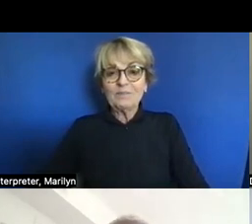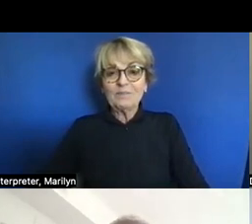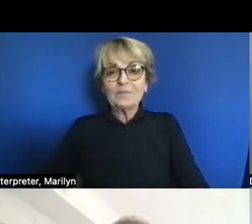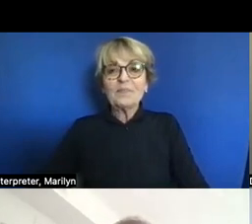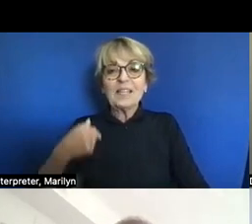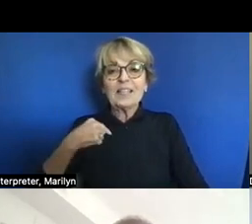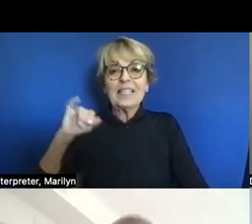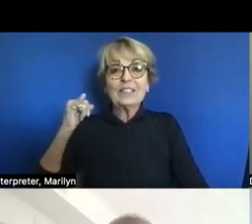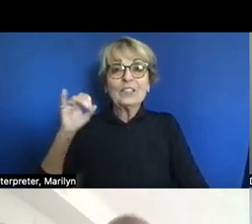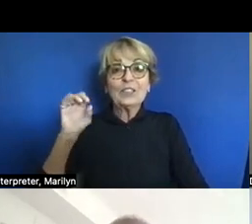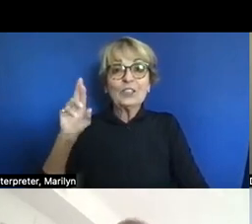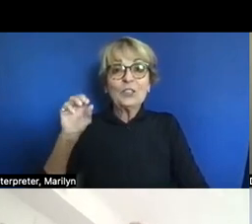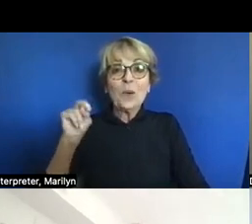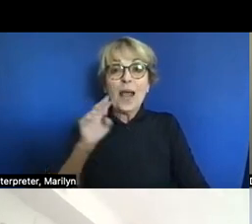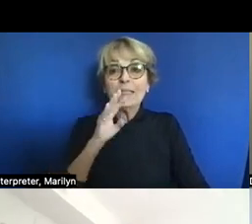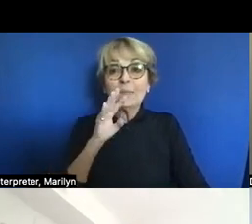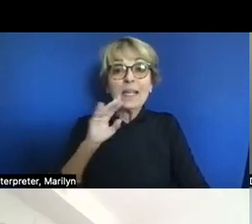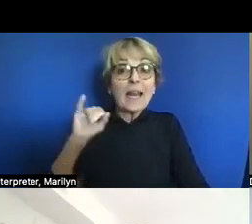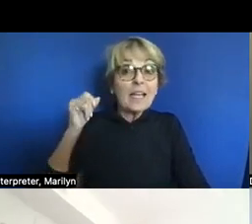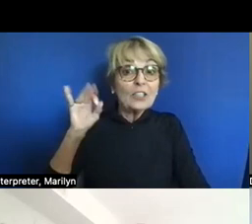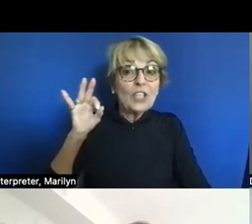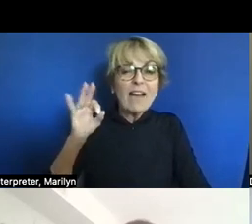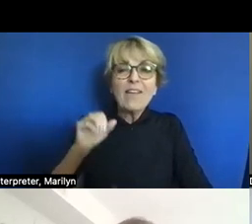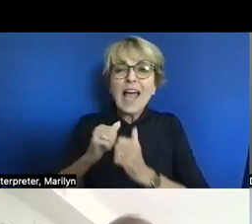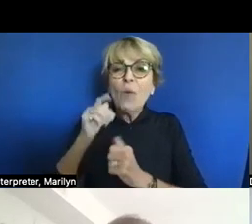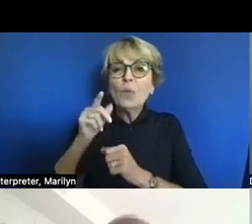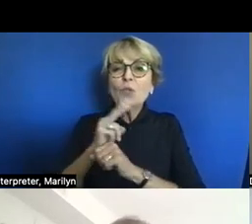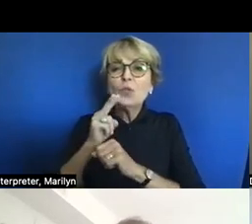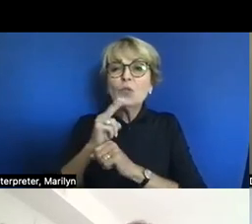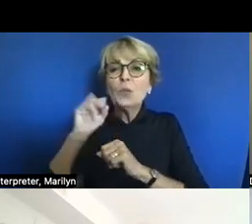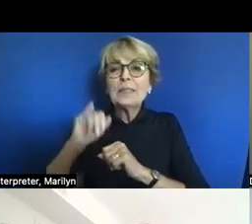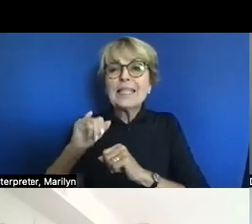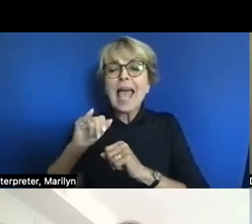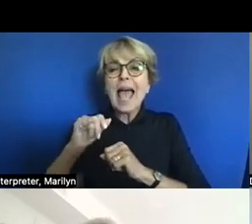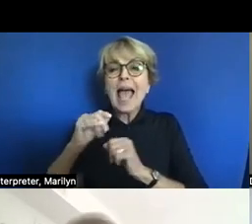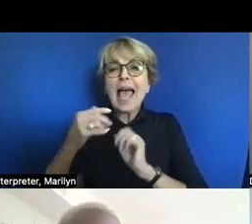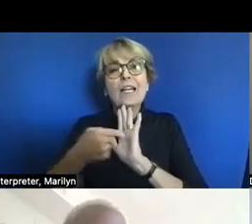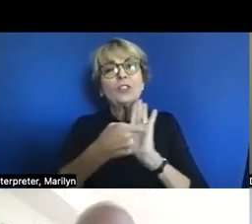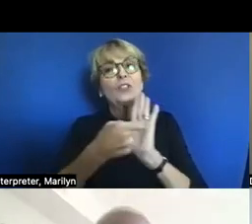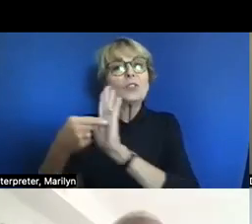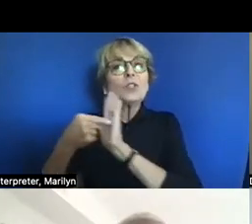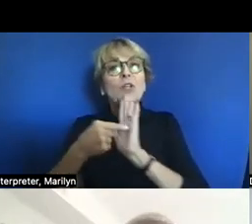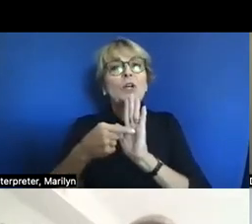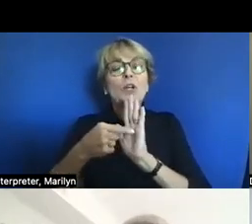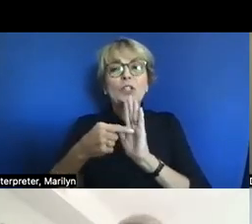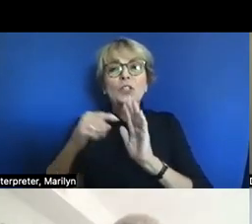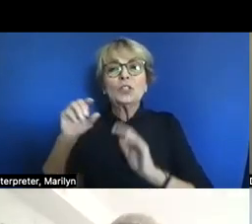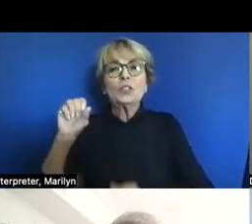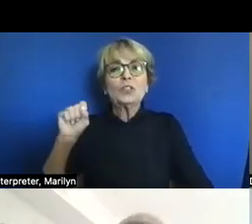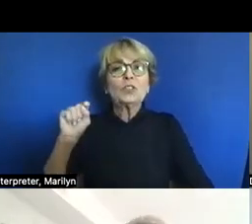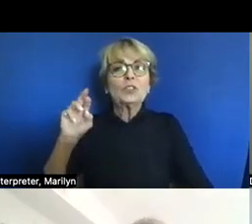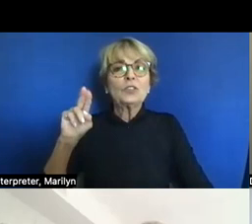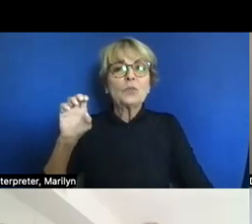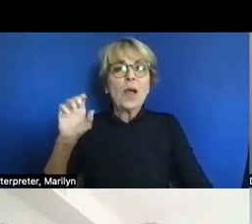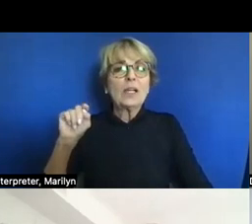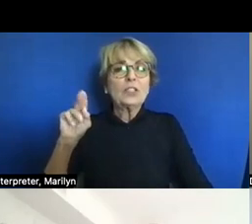This is Jerron speaking. Actually, Jeff, how are you going to use the structure? I guess I'm curious. Yeah, so we're hoping to